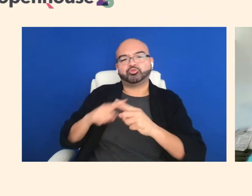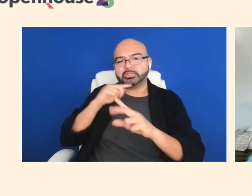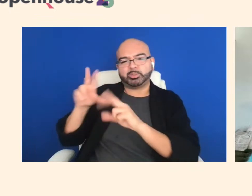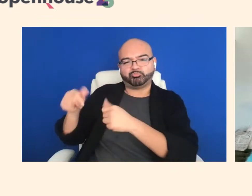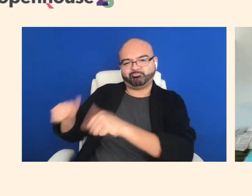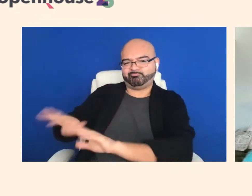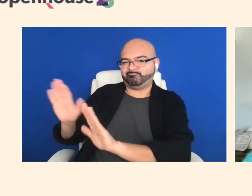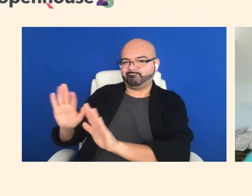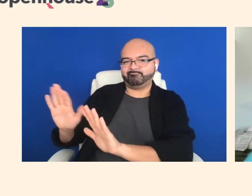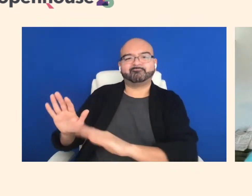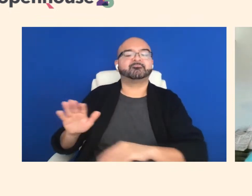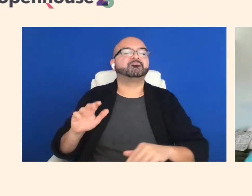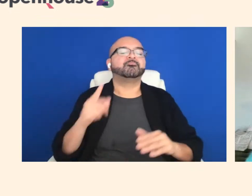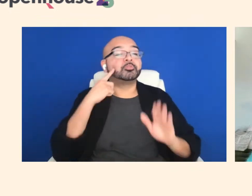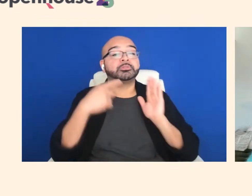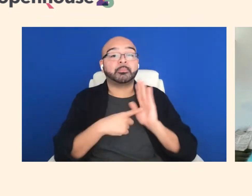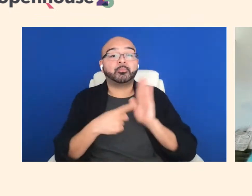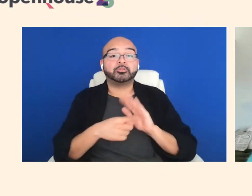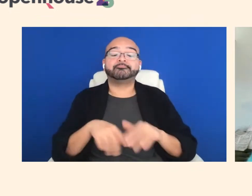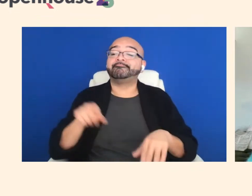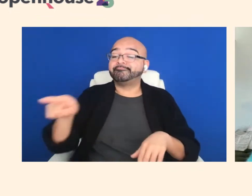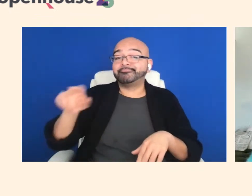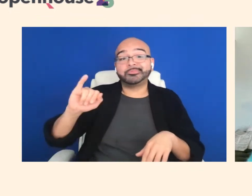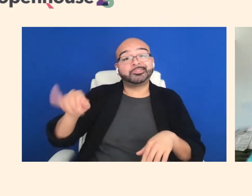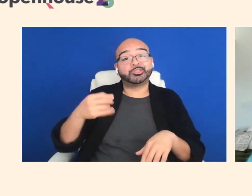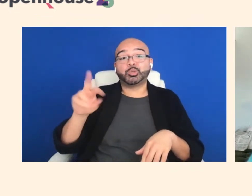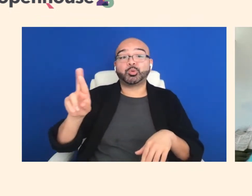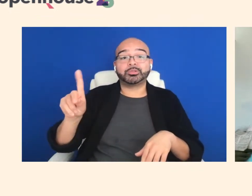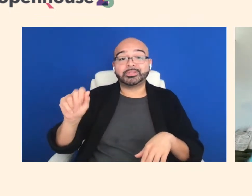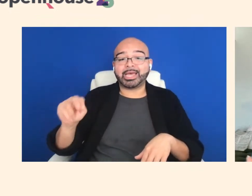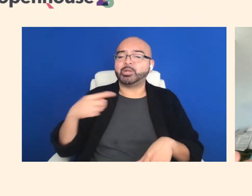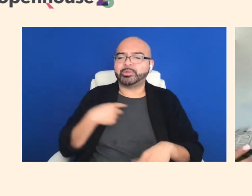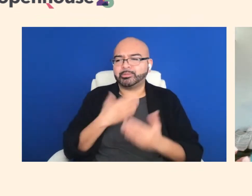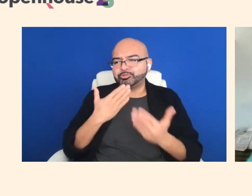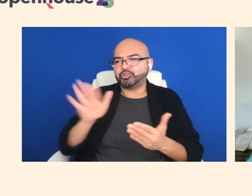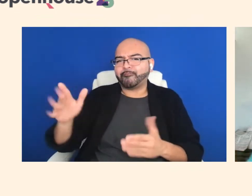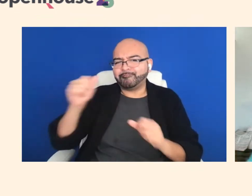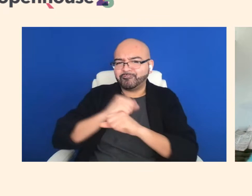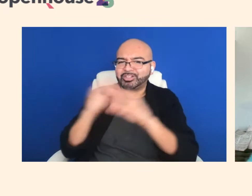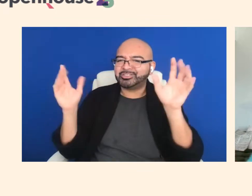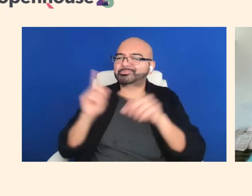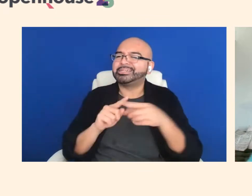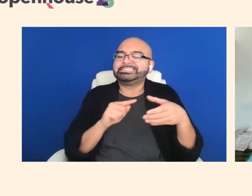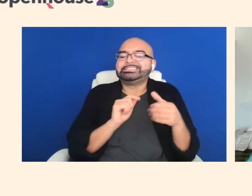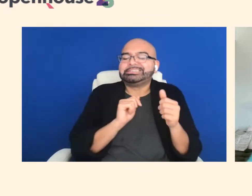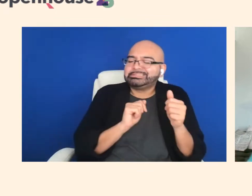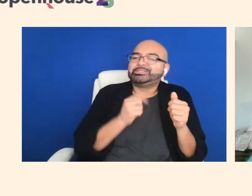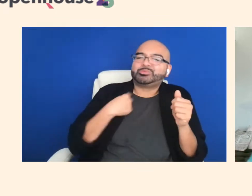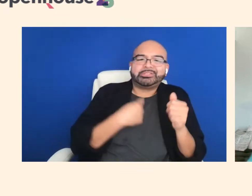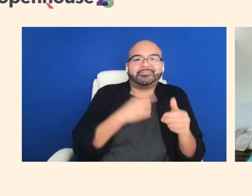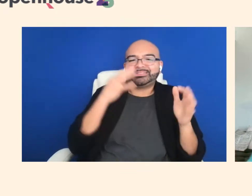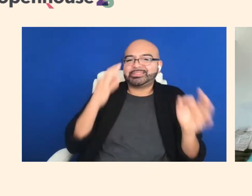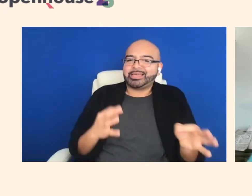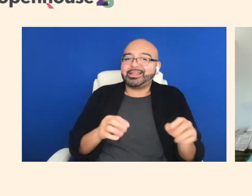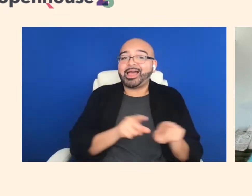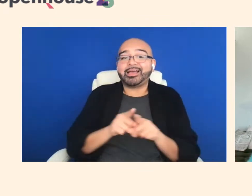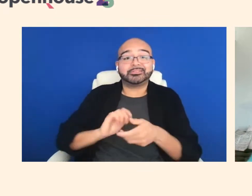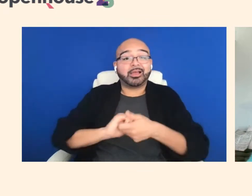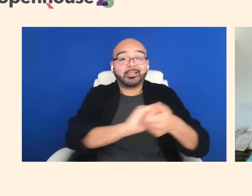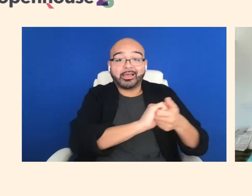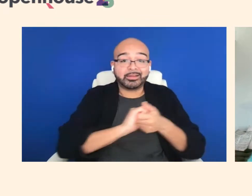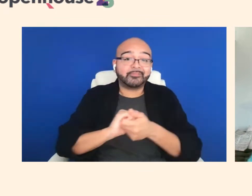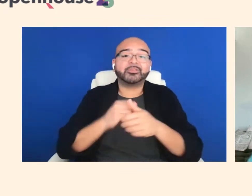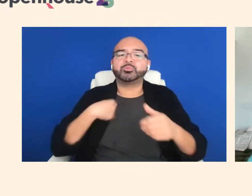like, Jordan, we appreciate your vision, but we have decided as a collective, we